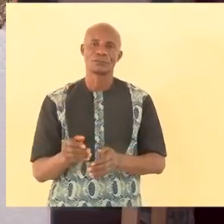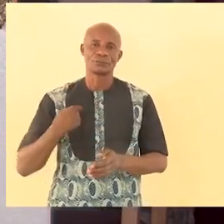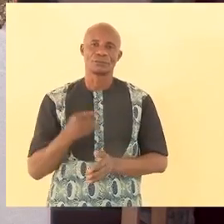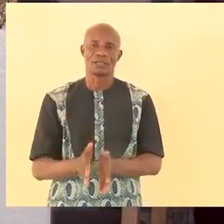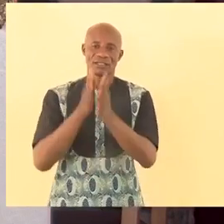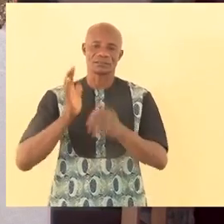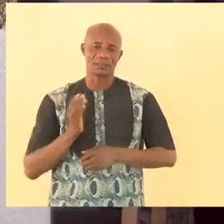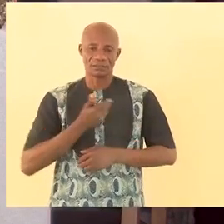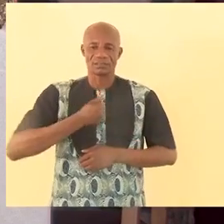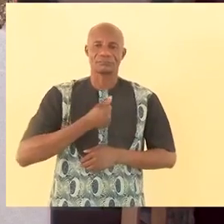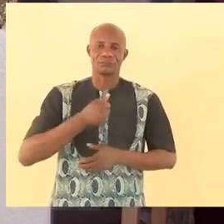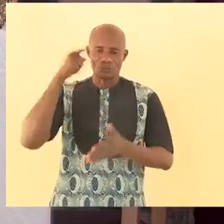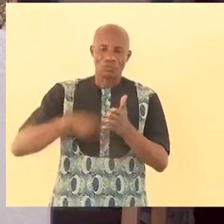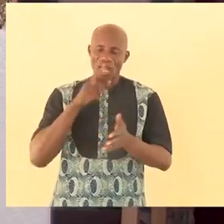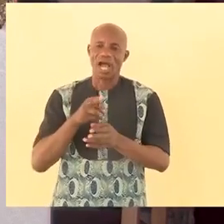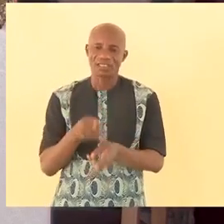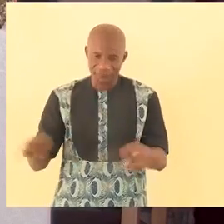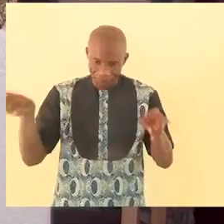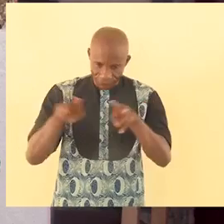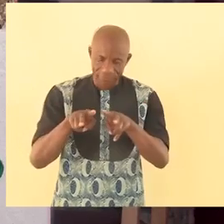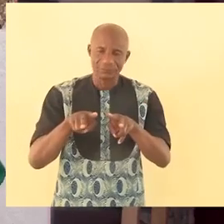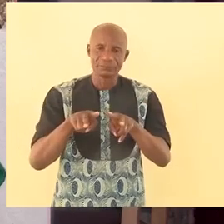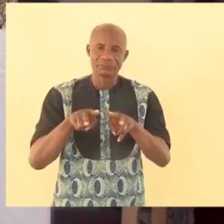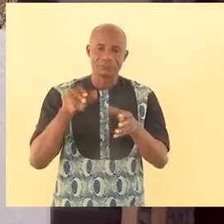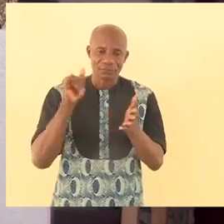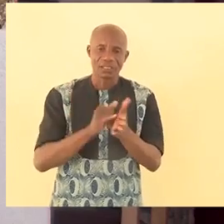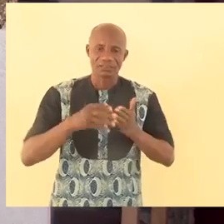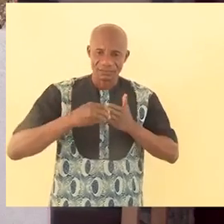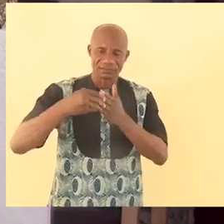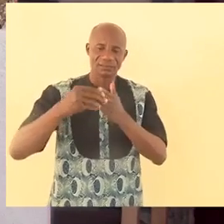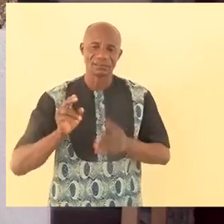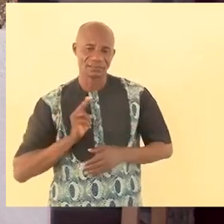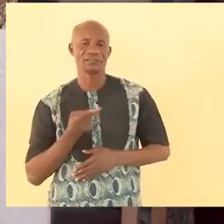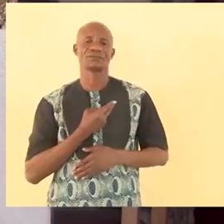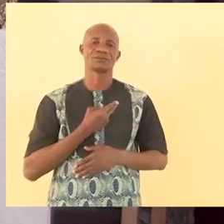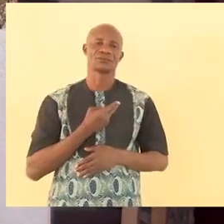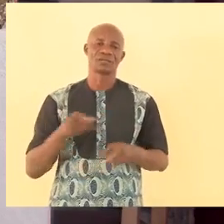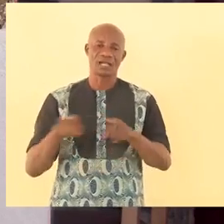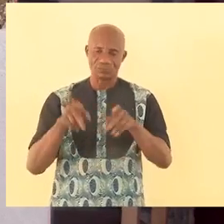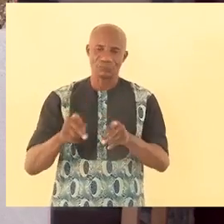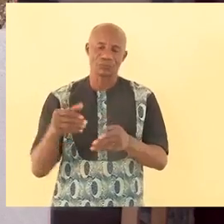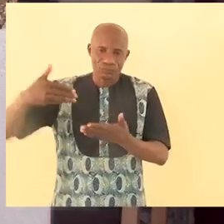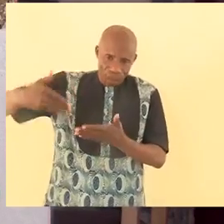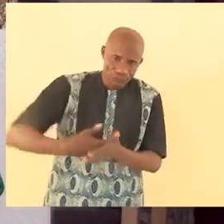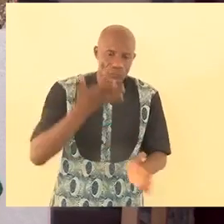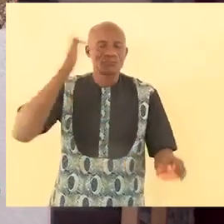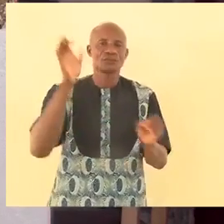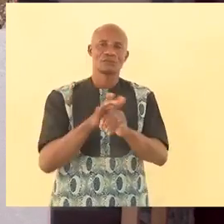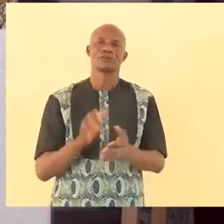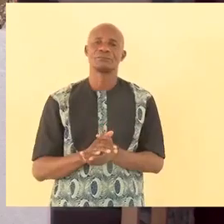So we ask ourselves, what are the values that are guiding the life we live as people of the new covenant? What are those